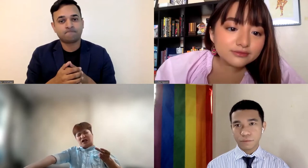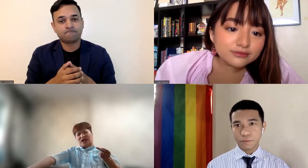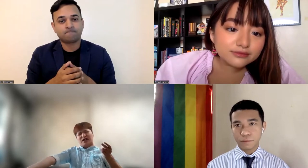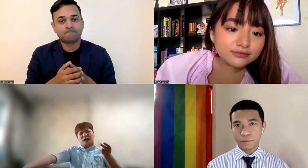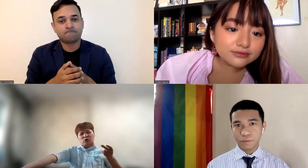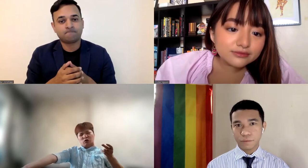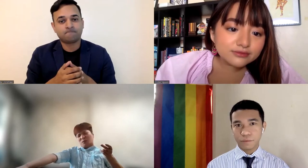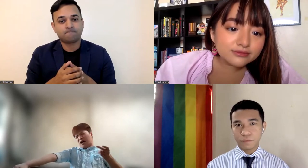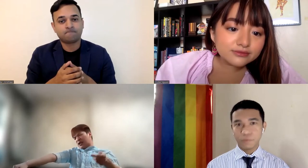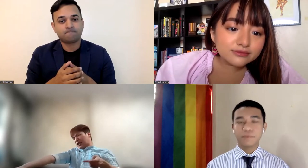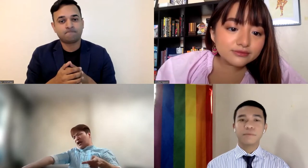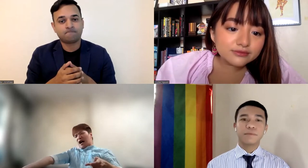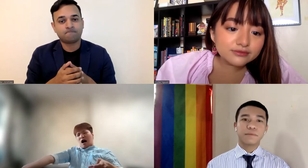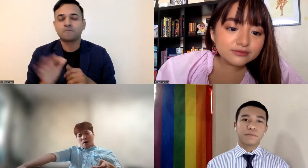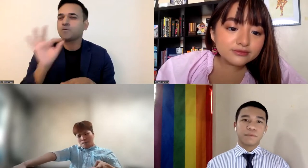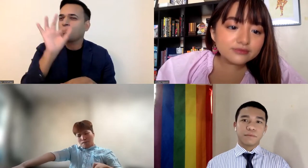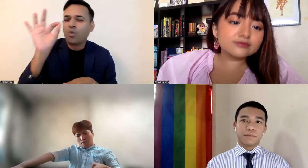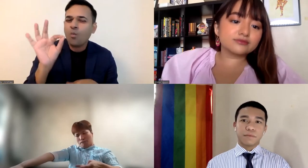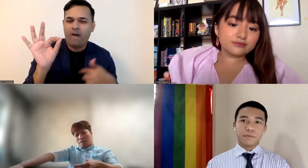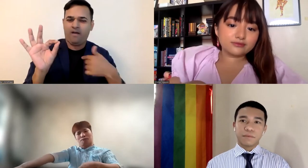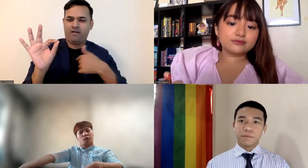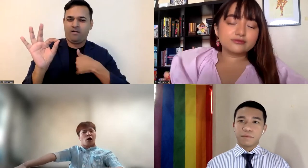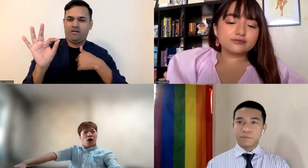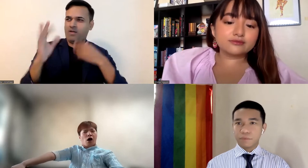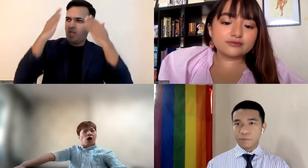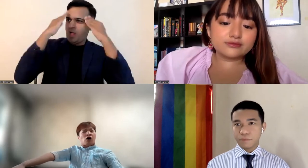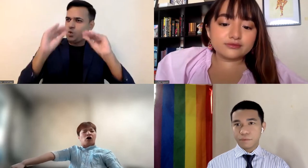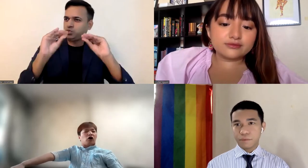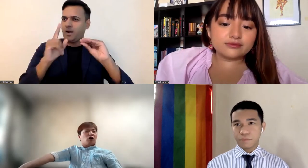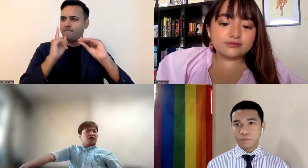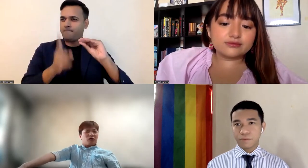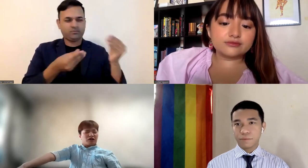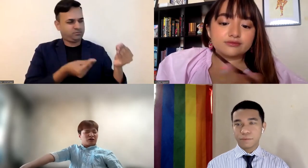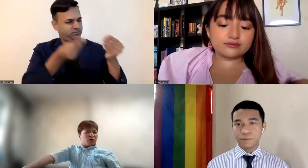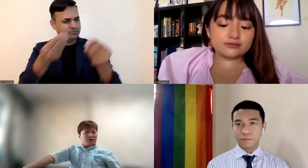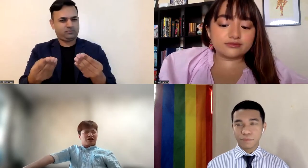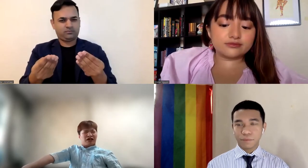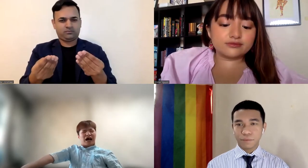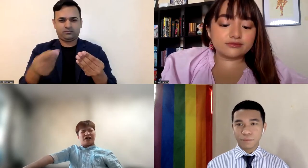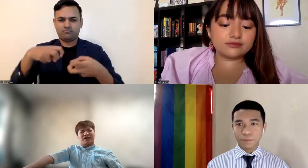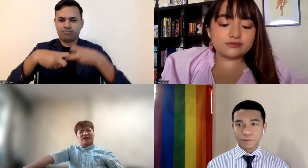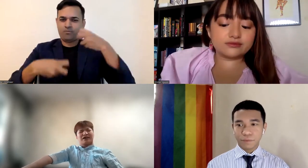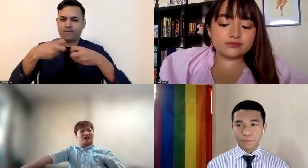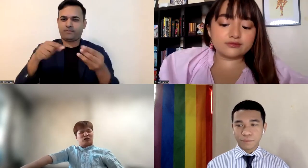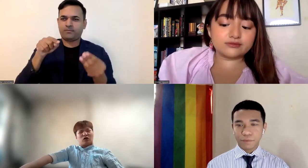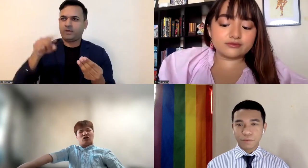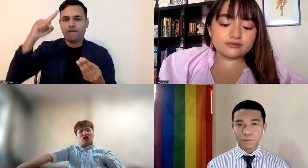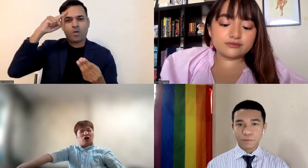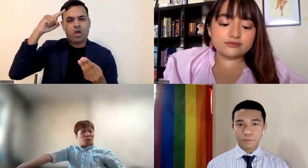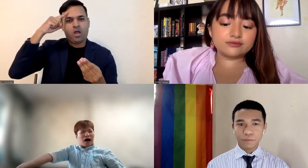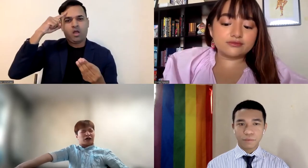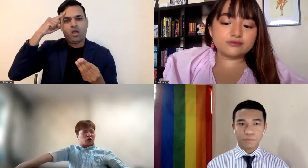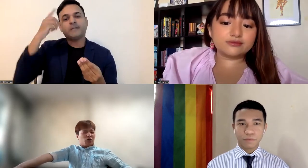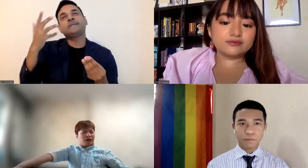education is not very reachable to disabled youth. Second of